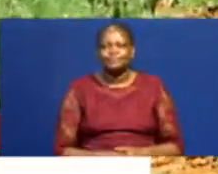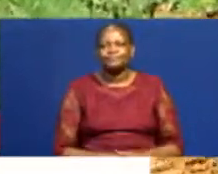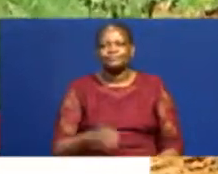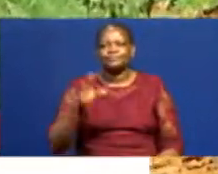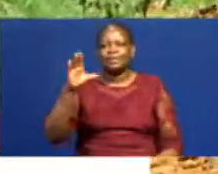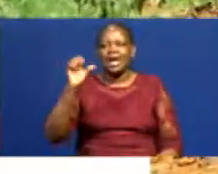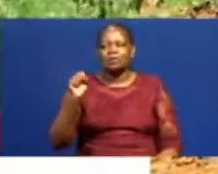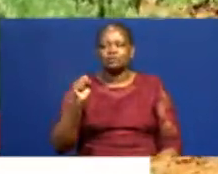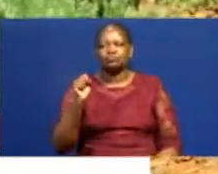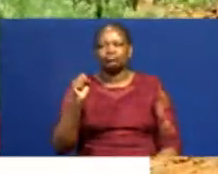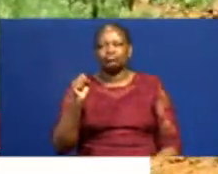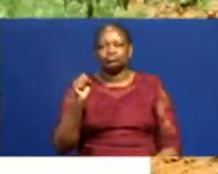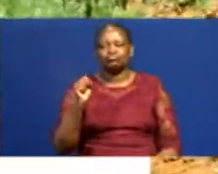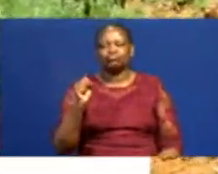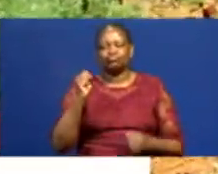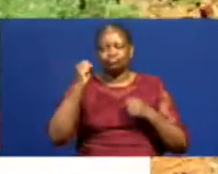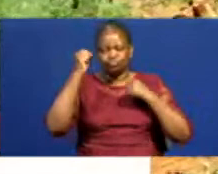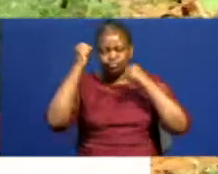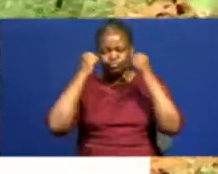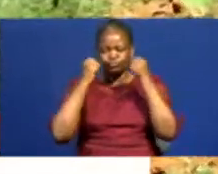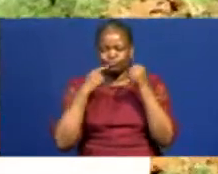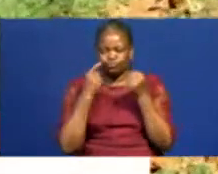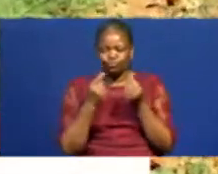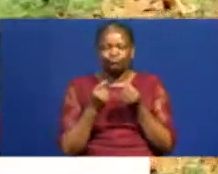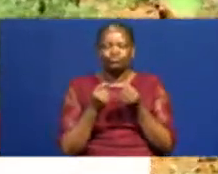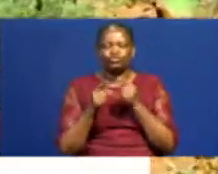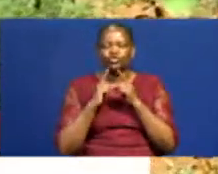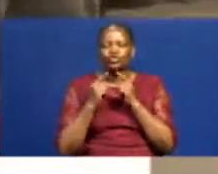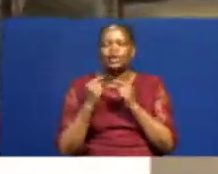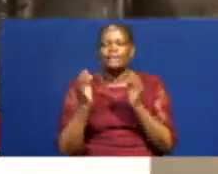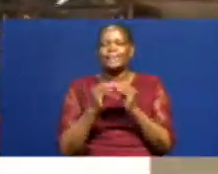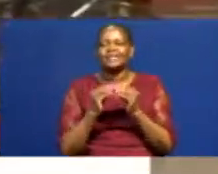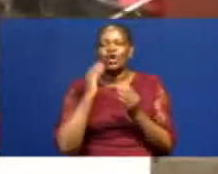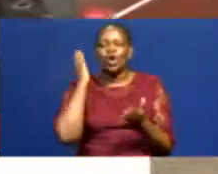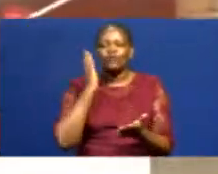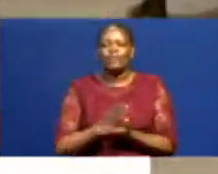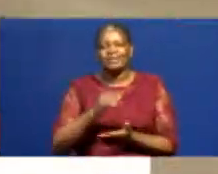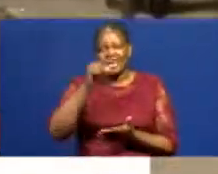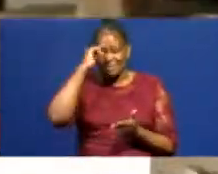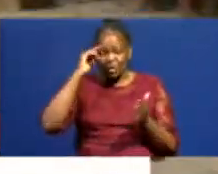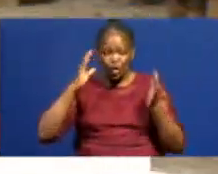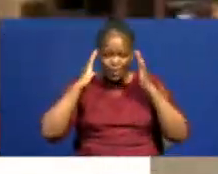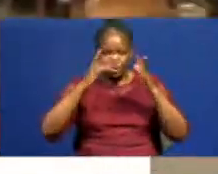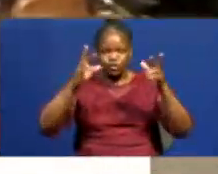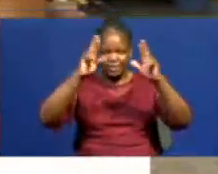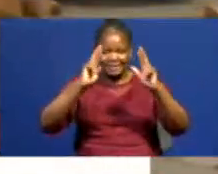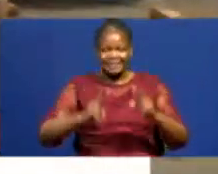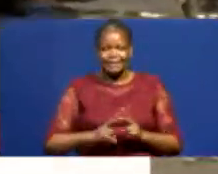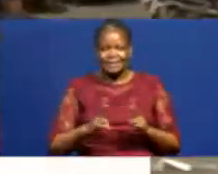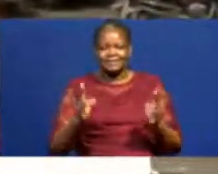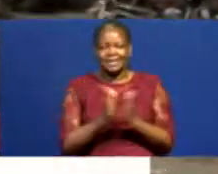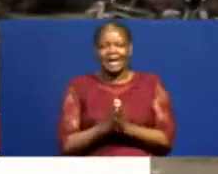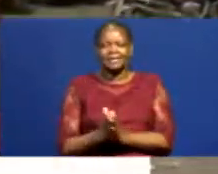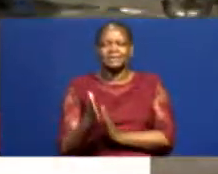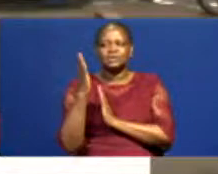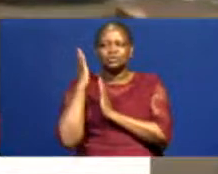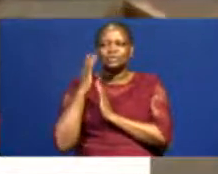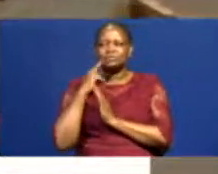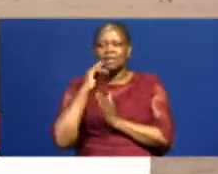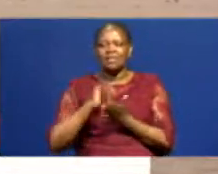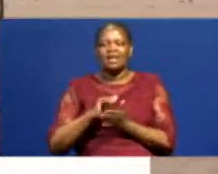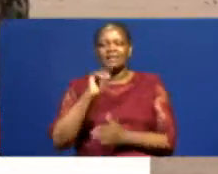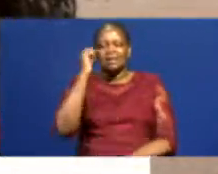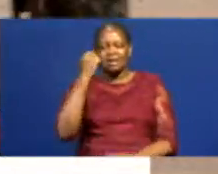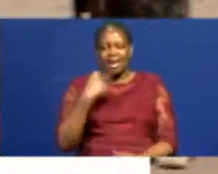Secretary Aden Duale, who also addressed the meeting, reaffirming the government's commitment to international peace and security, saying